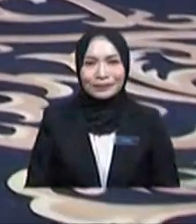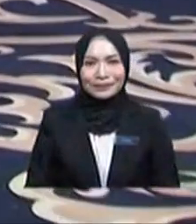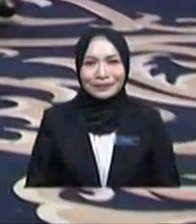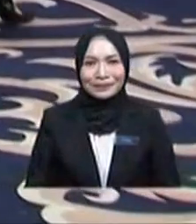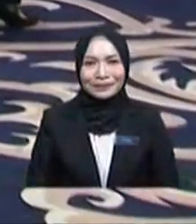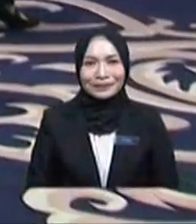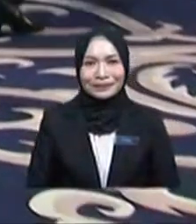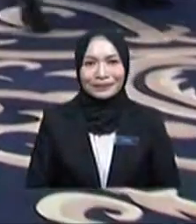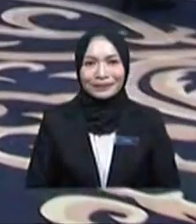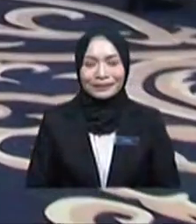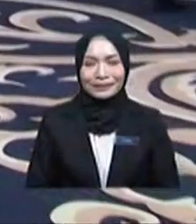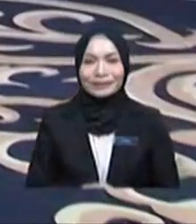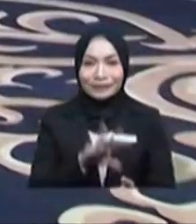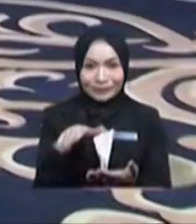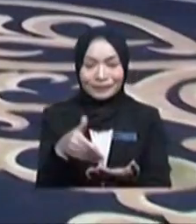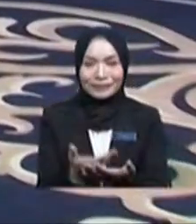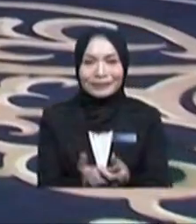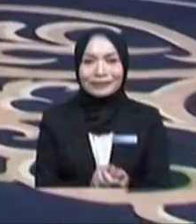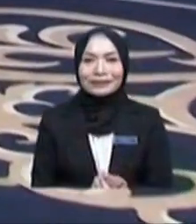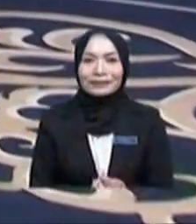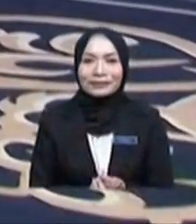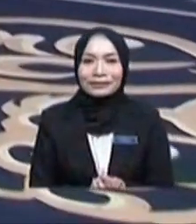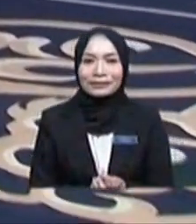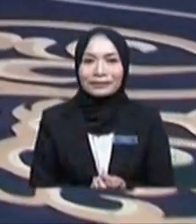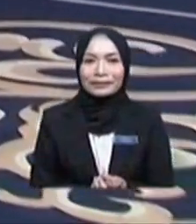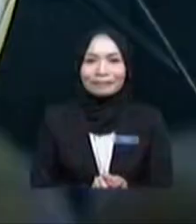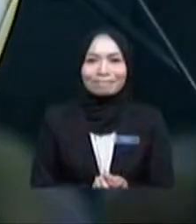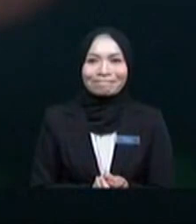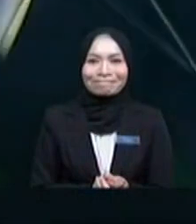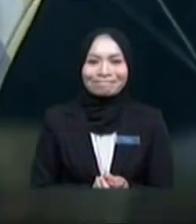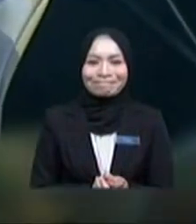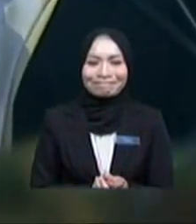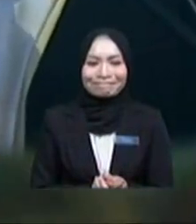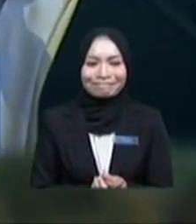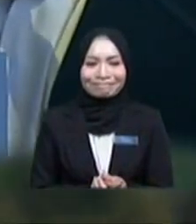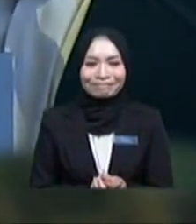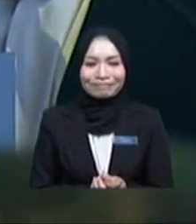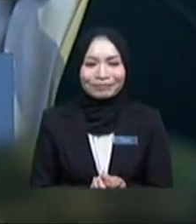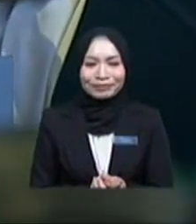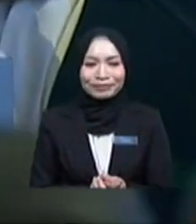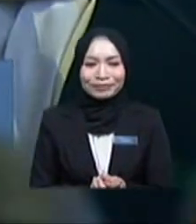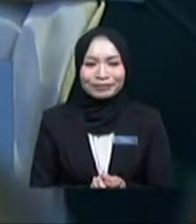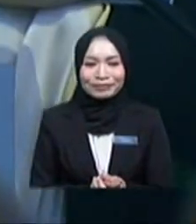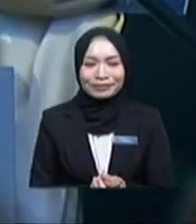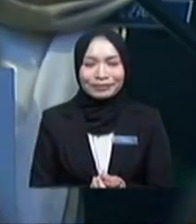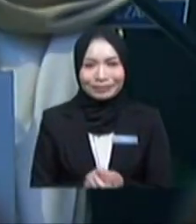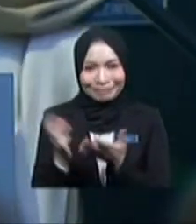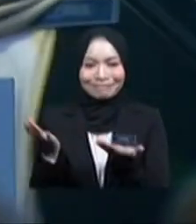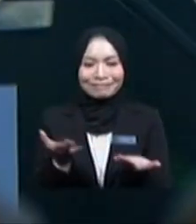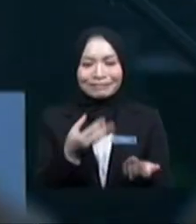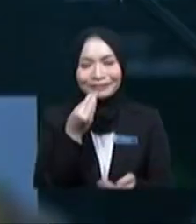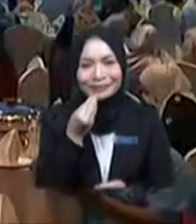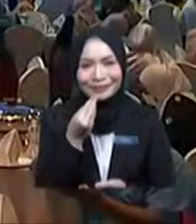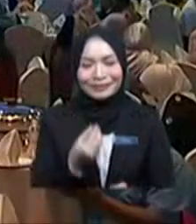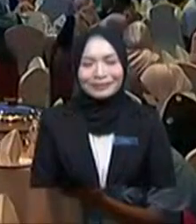Distinguished guests, ladies and gentlemen, dinner is served. Do enjoy your dinner.